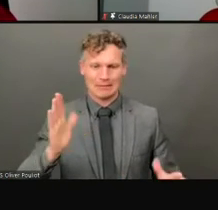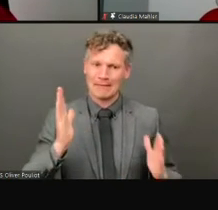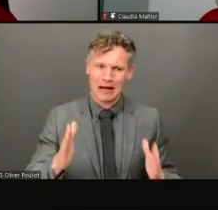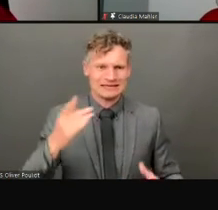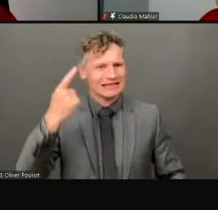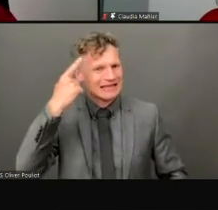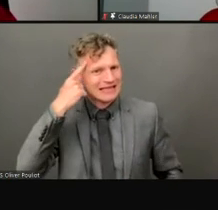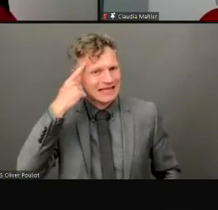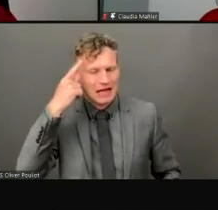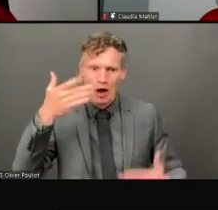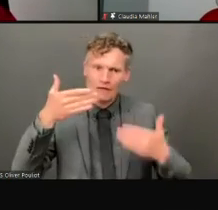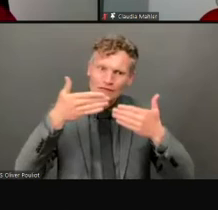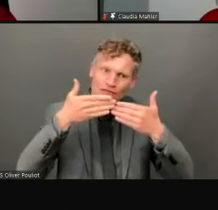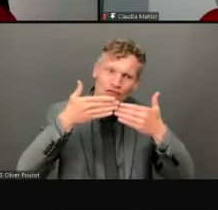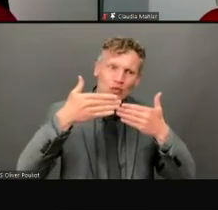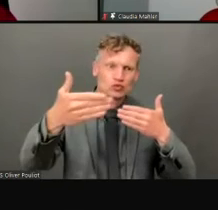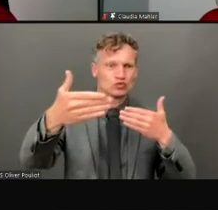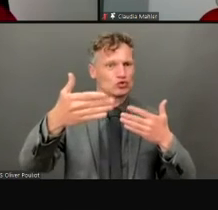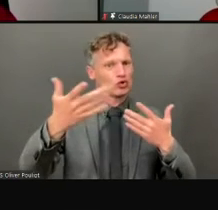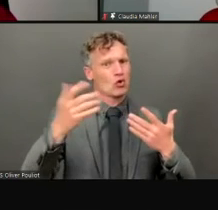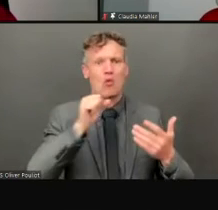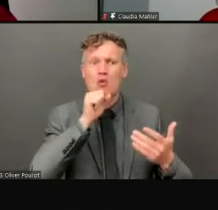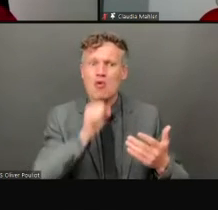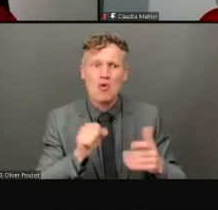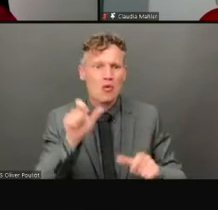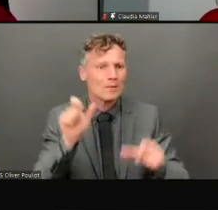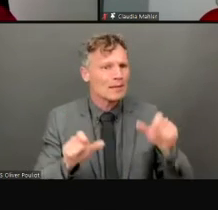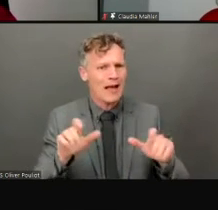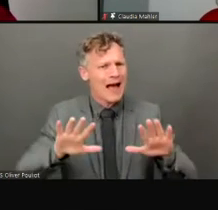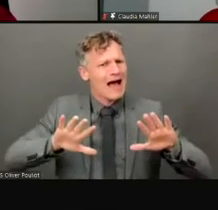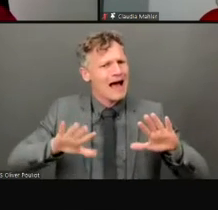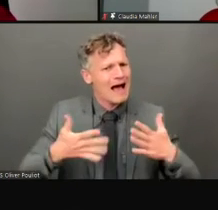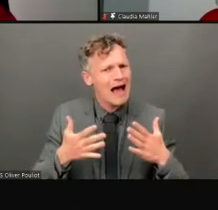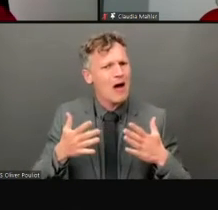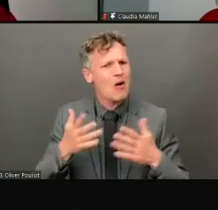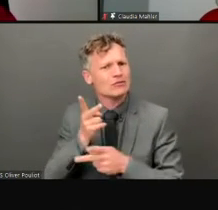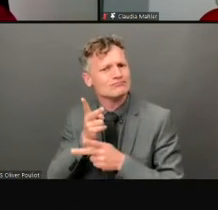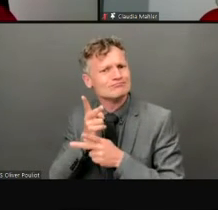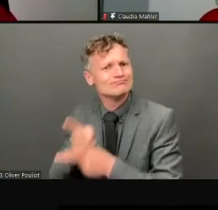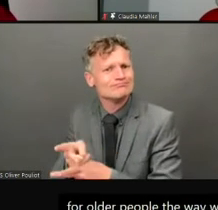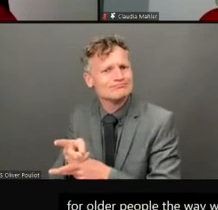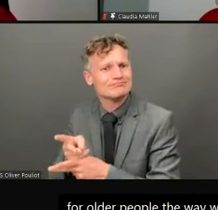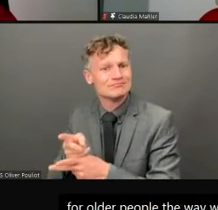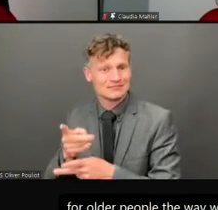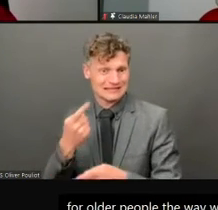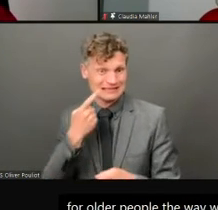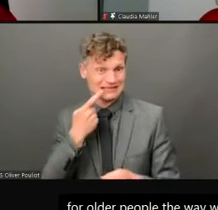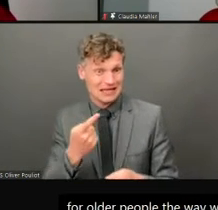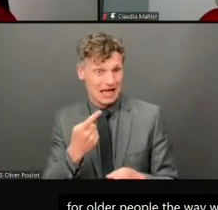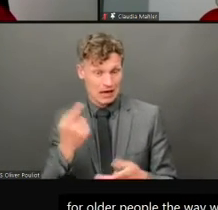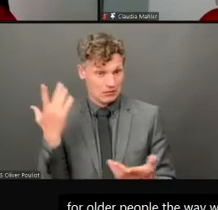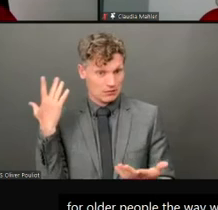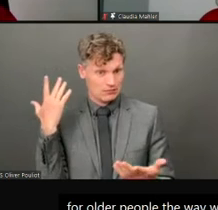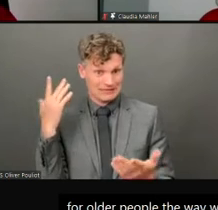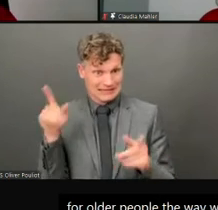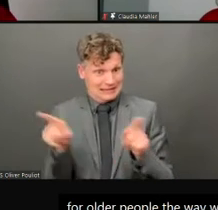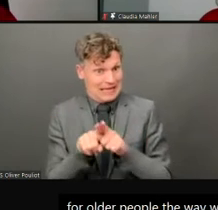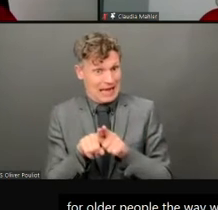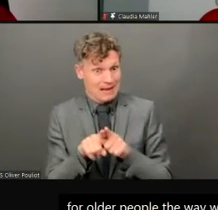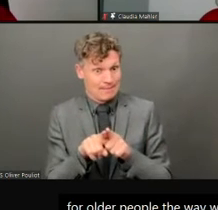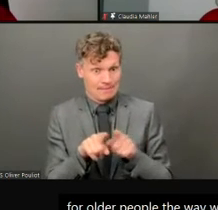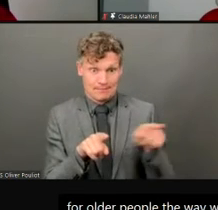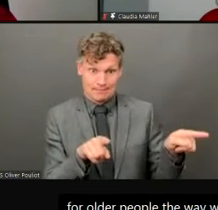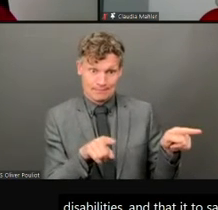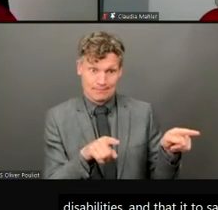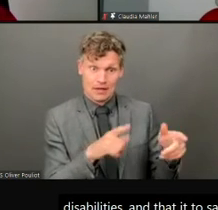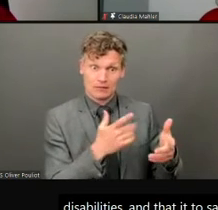the way we have thought about it for people with disabilities, that is to say, deinstitutionalization. I think he was the first